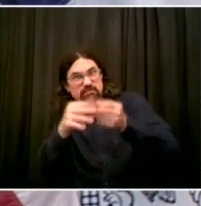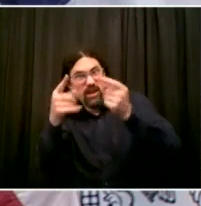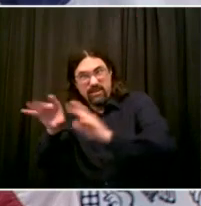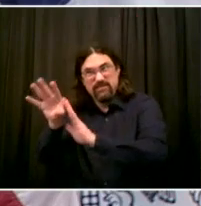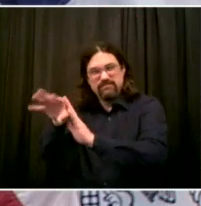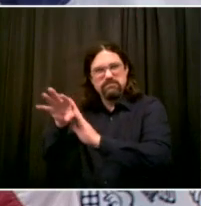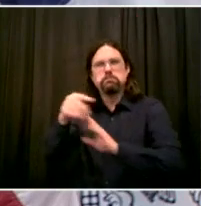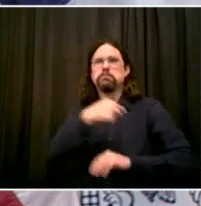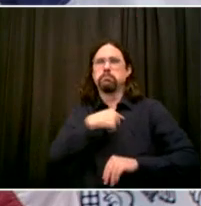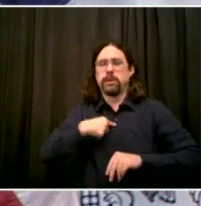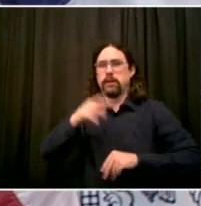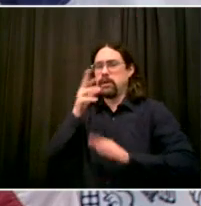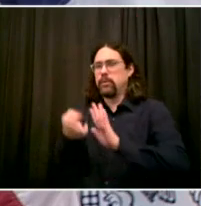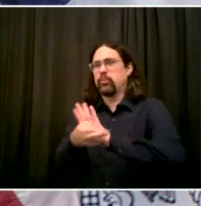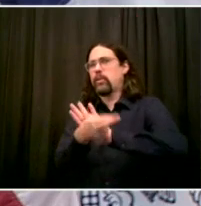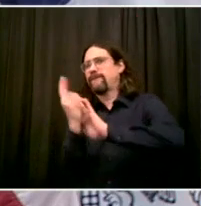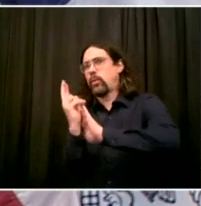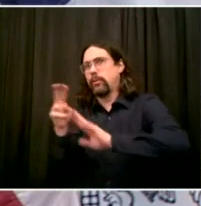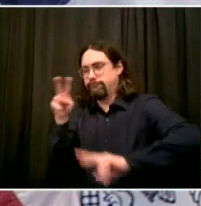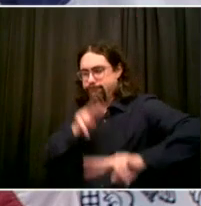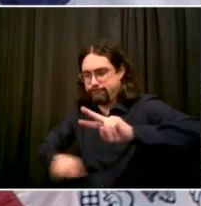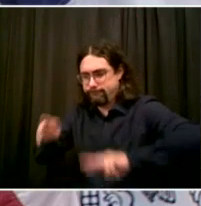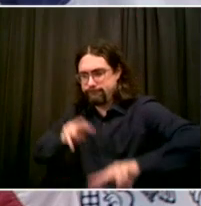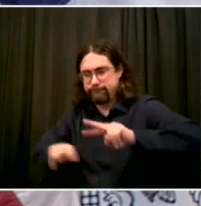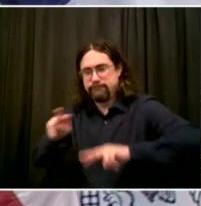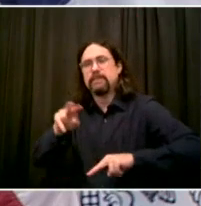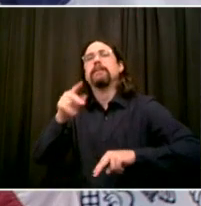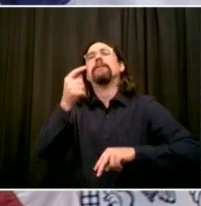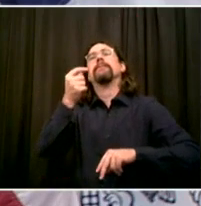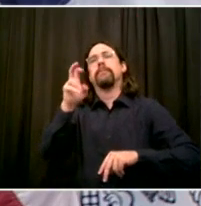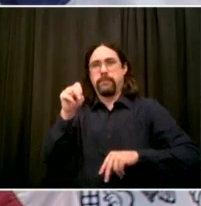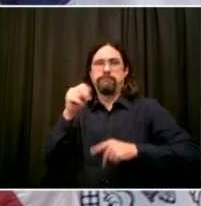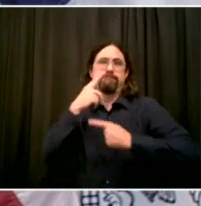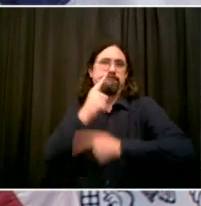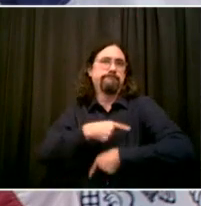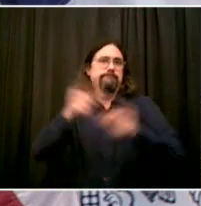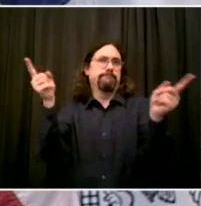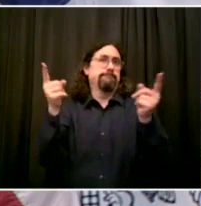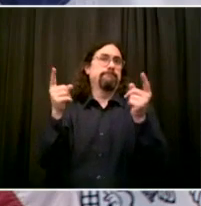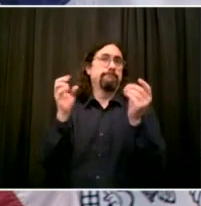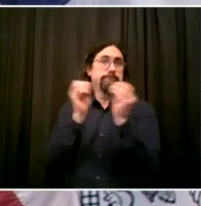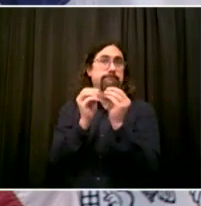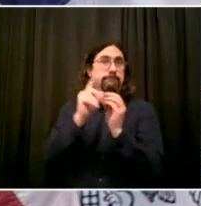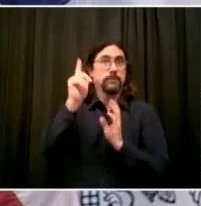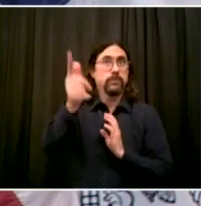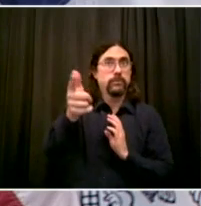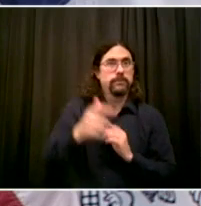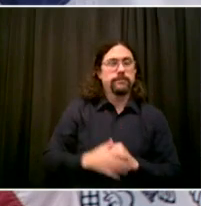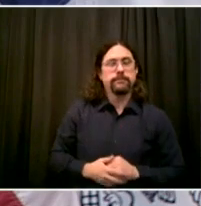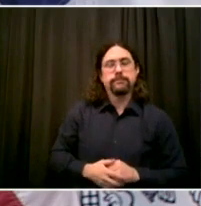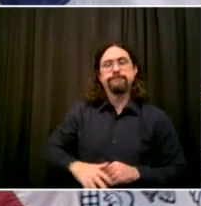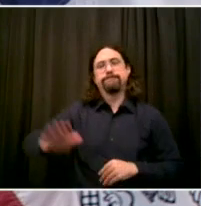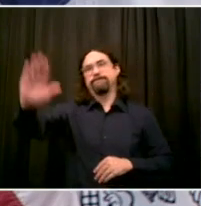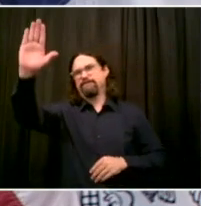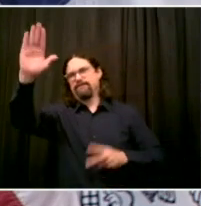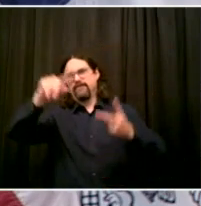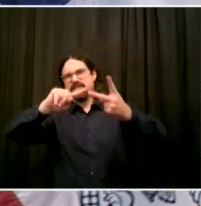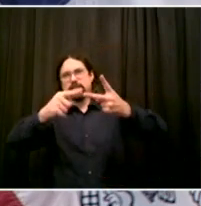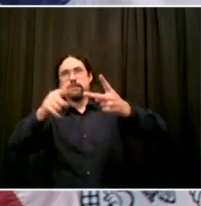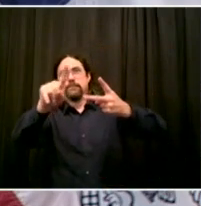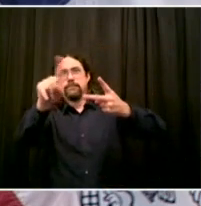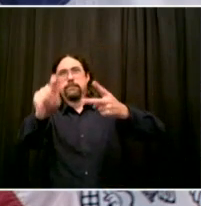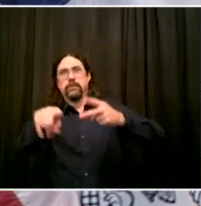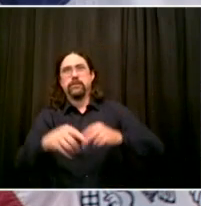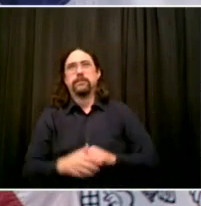Nicole Johnson. The march across the Brooklyn Bridge yesterday ended up also being joined by